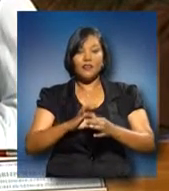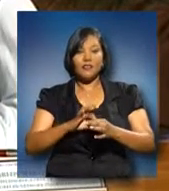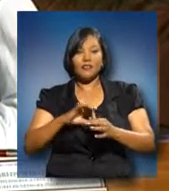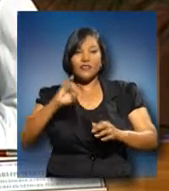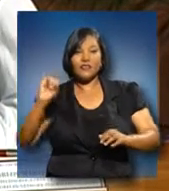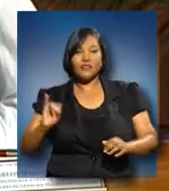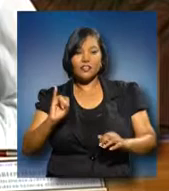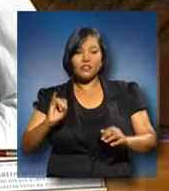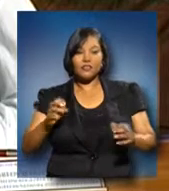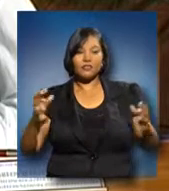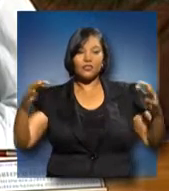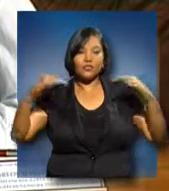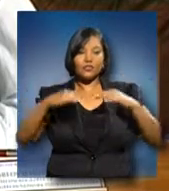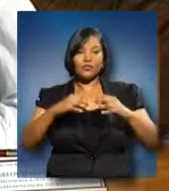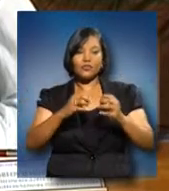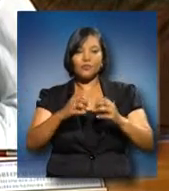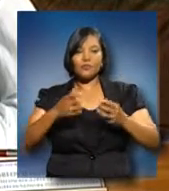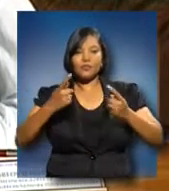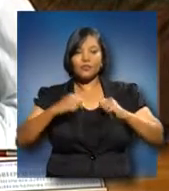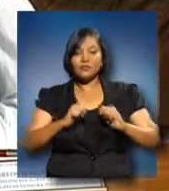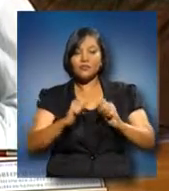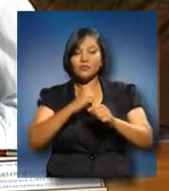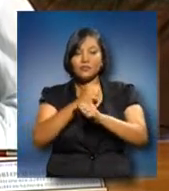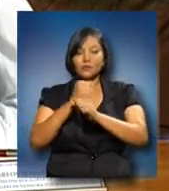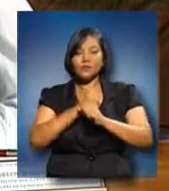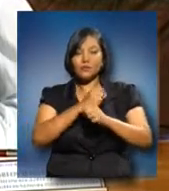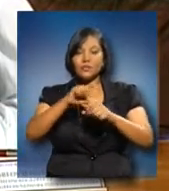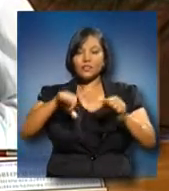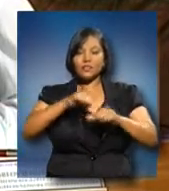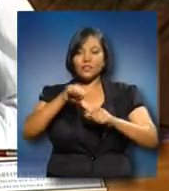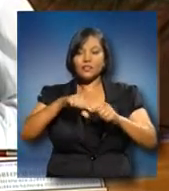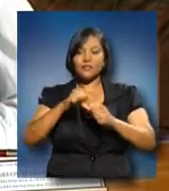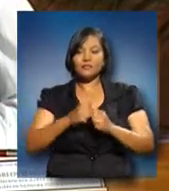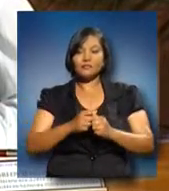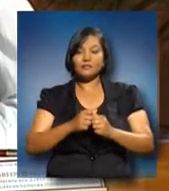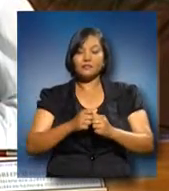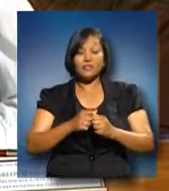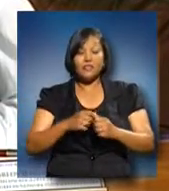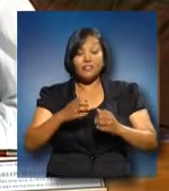industry collaboration efforts. One was a huge project in Brazil, for